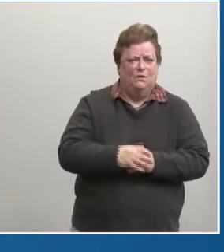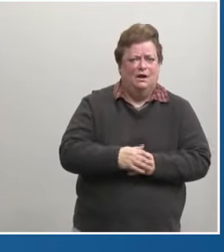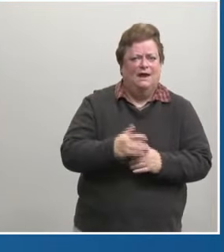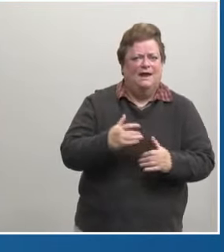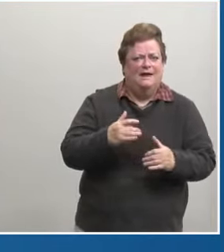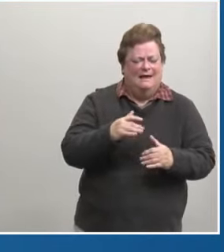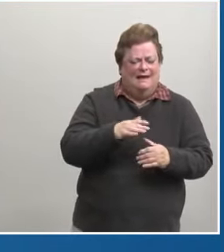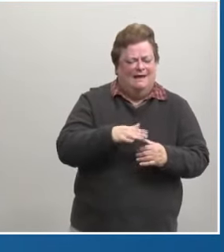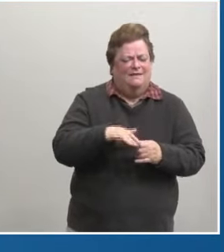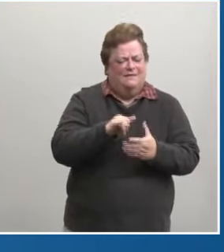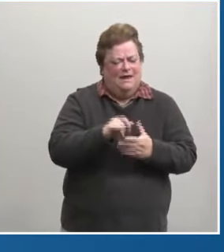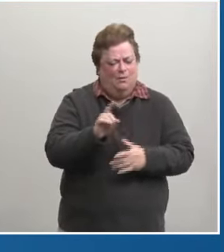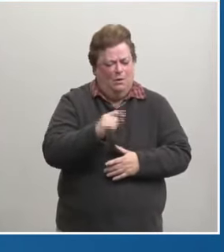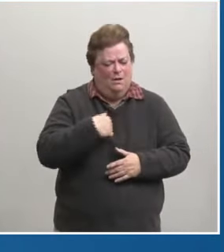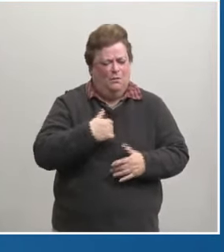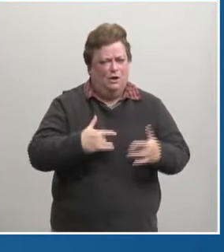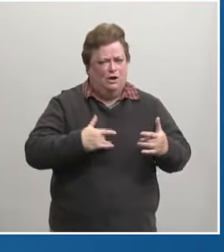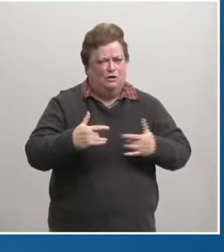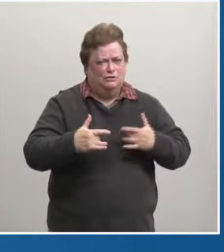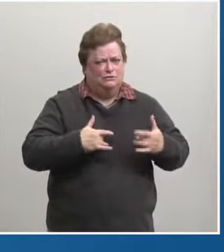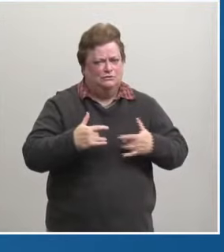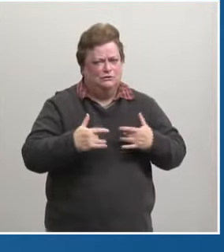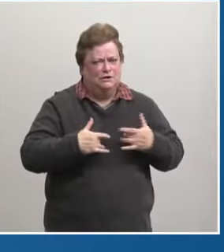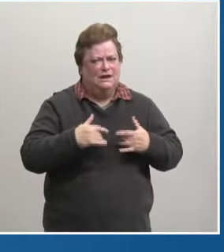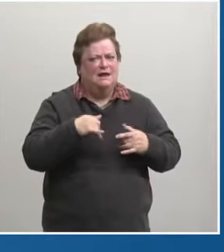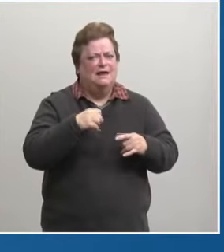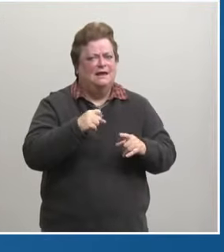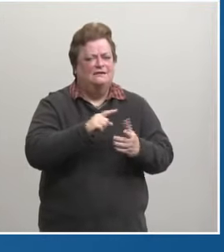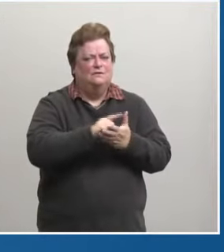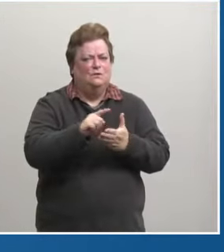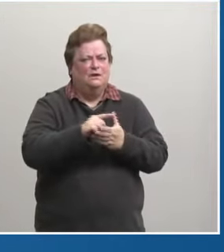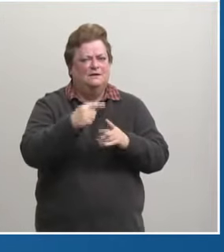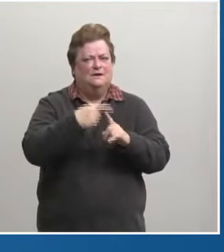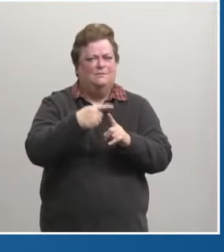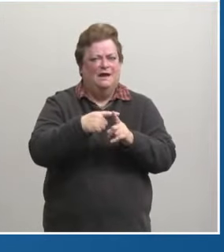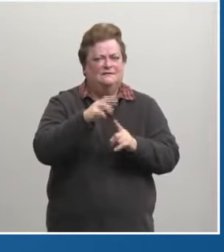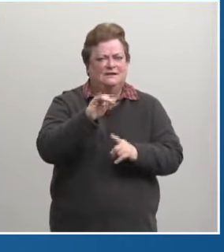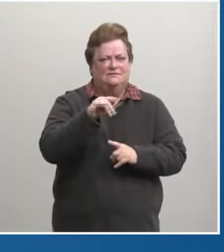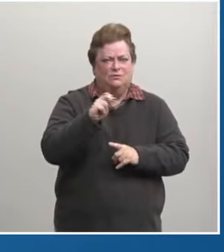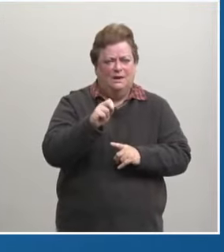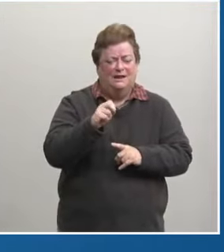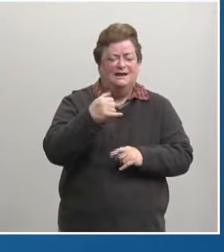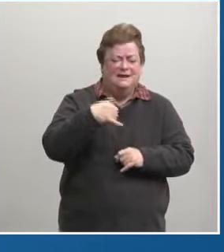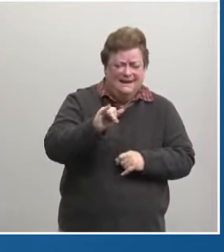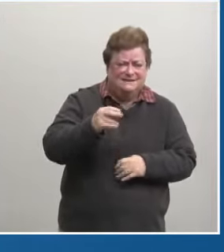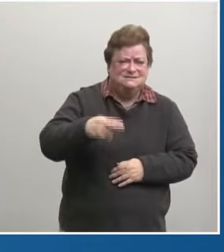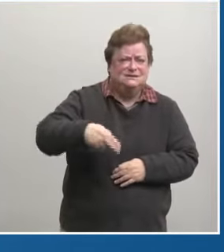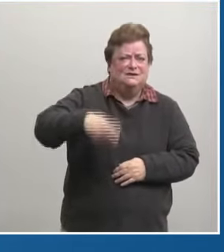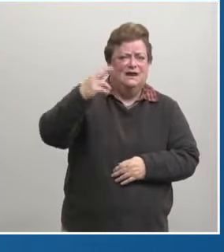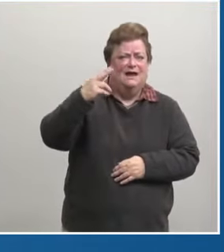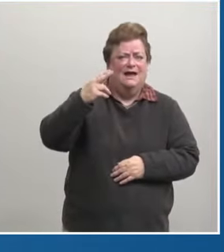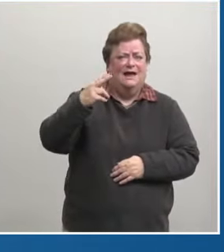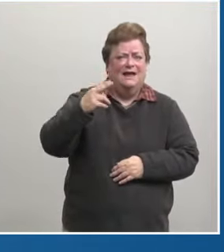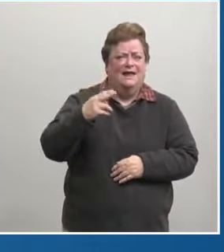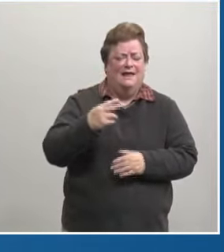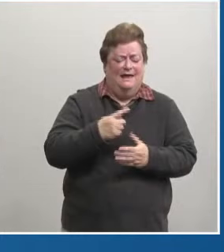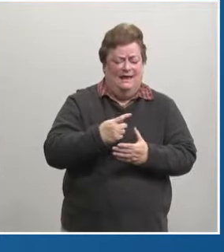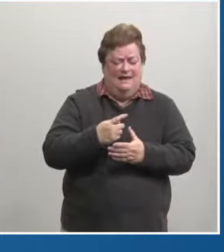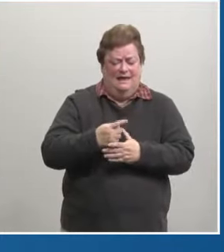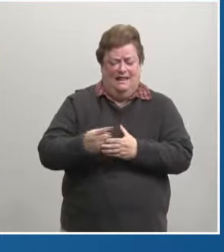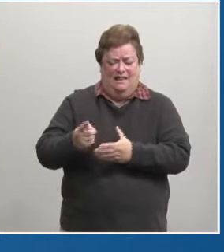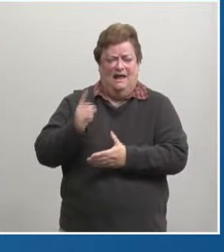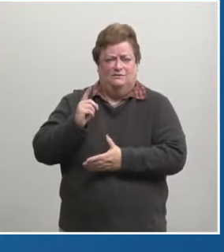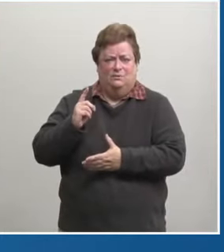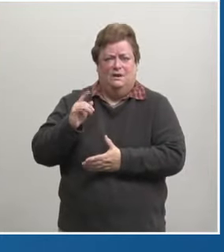an area of concern continues to be the weekly positivity rate, as it remains high, and at the end of last week, the rate